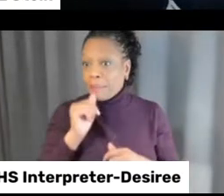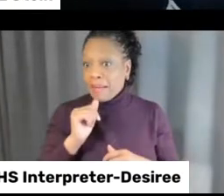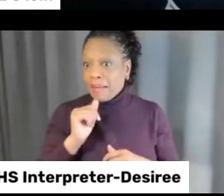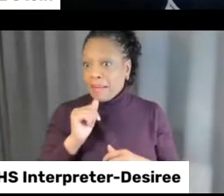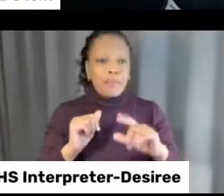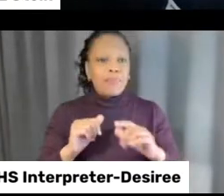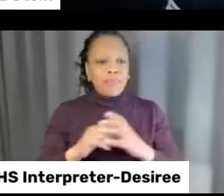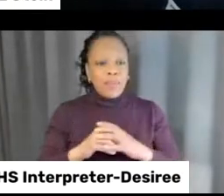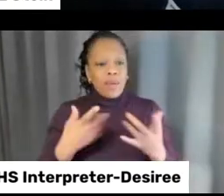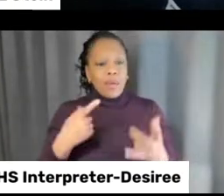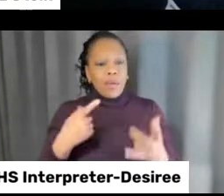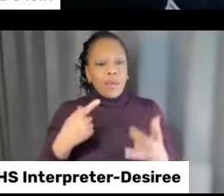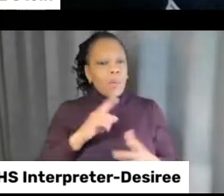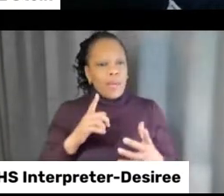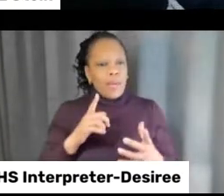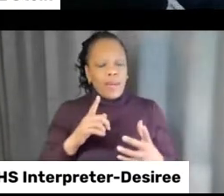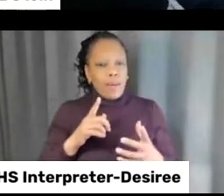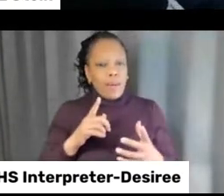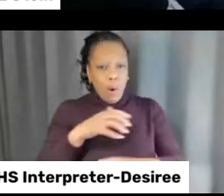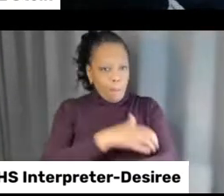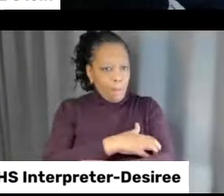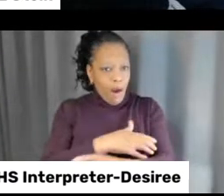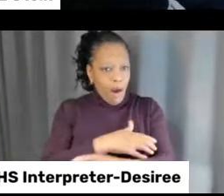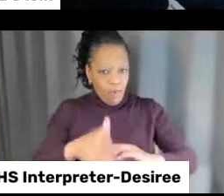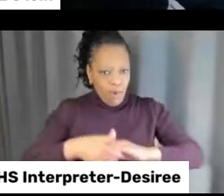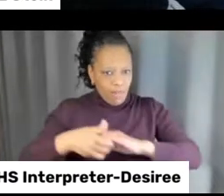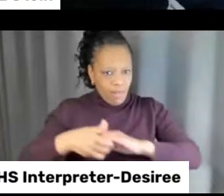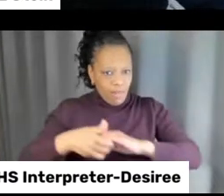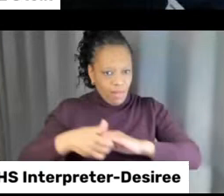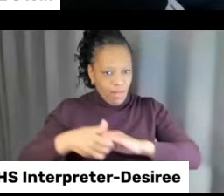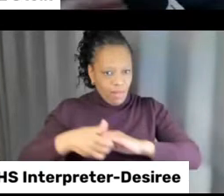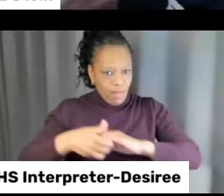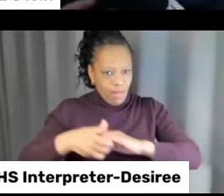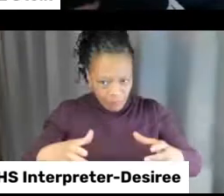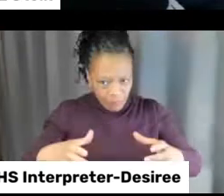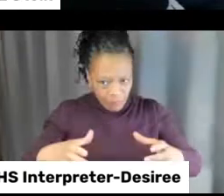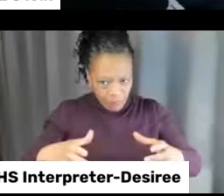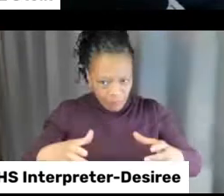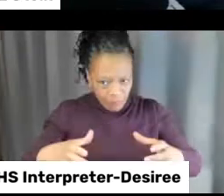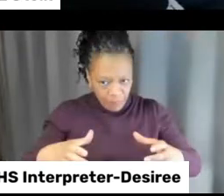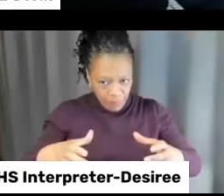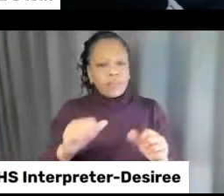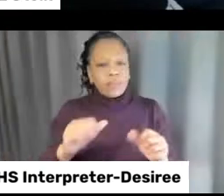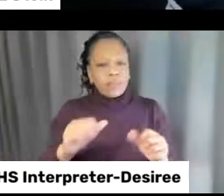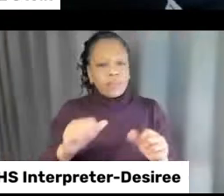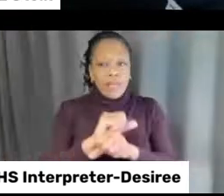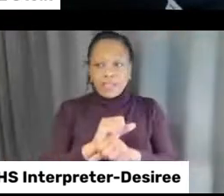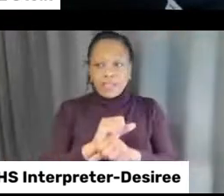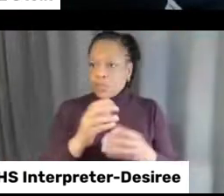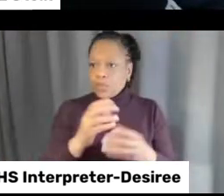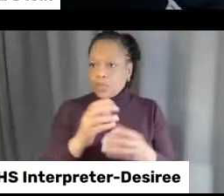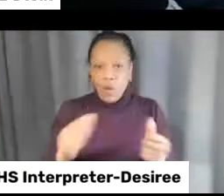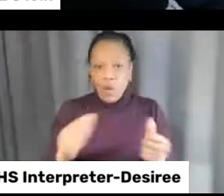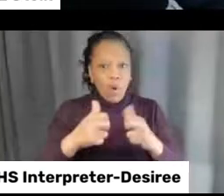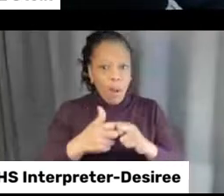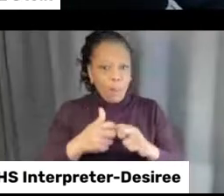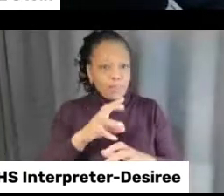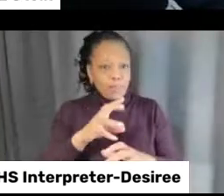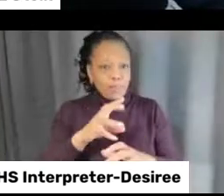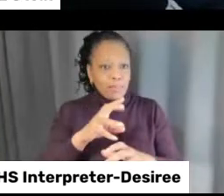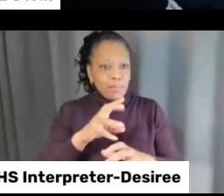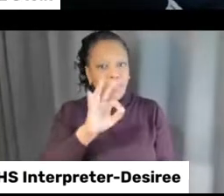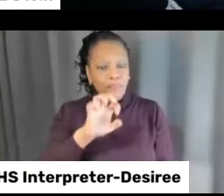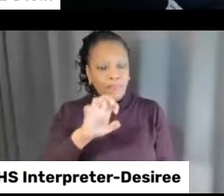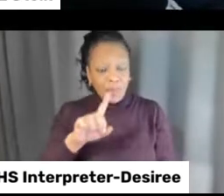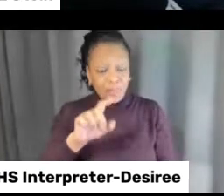of farmers and eaters who are working together to solve problems in the food system. And many times those problems the solutions that we're bringing forth